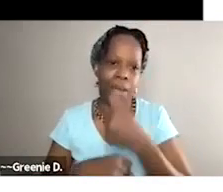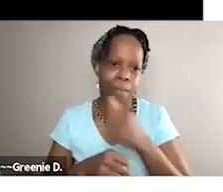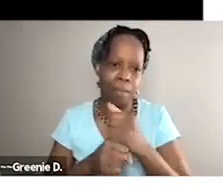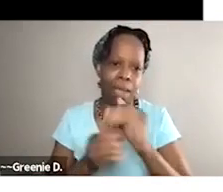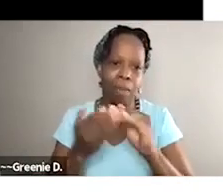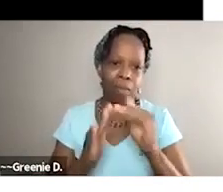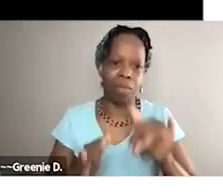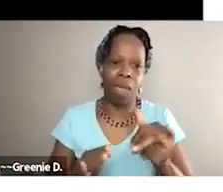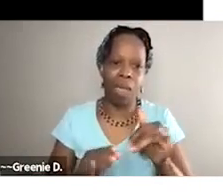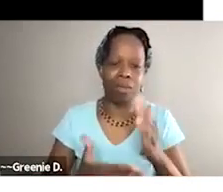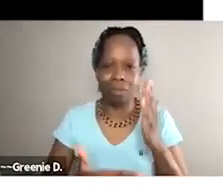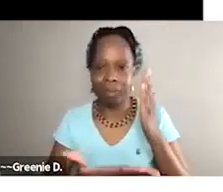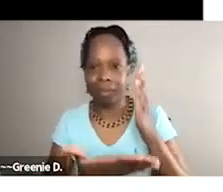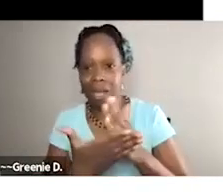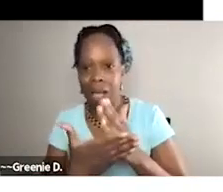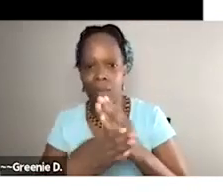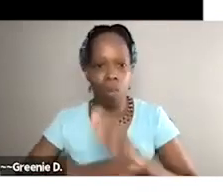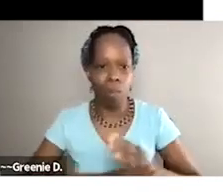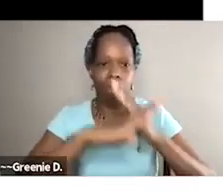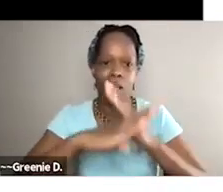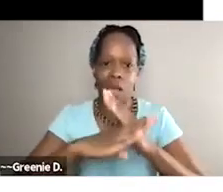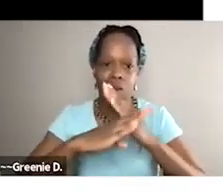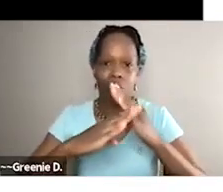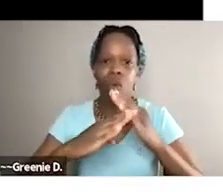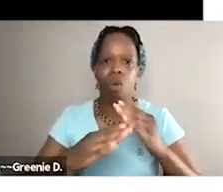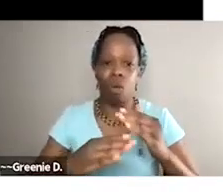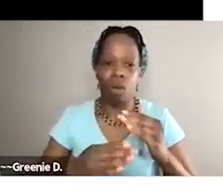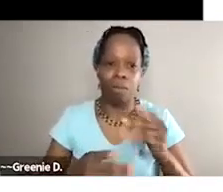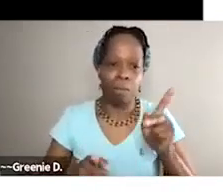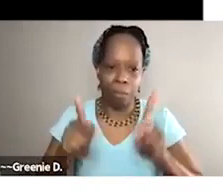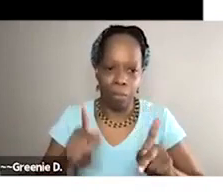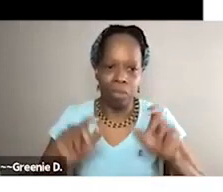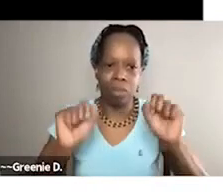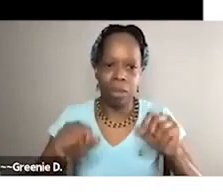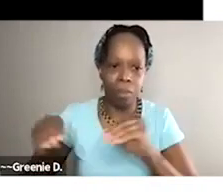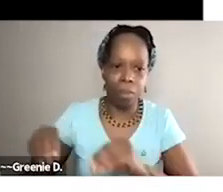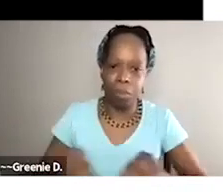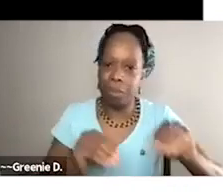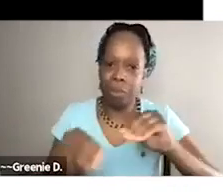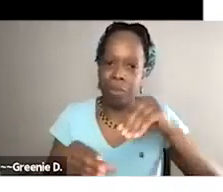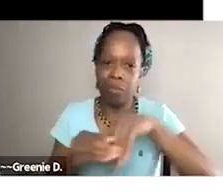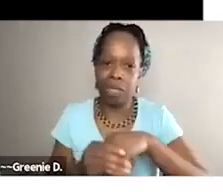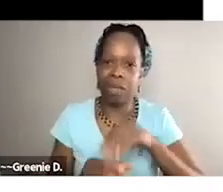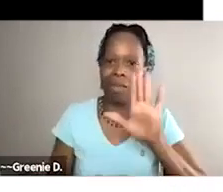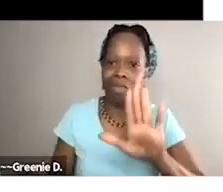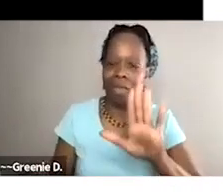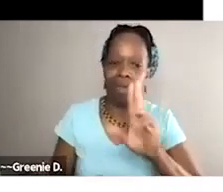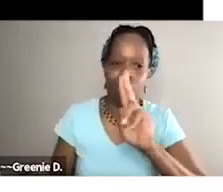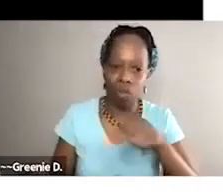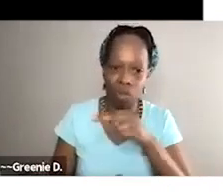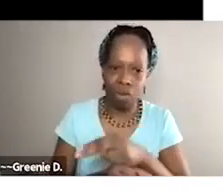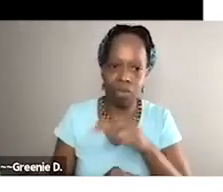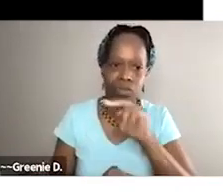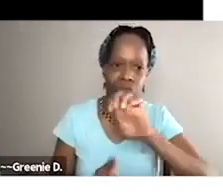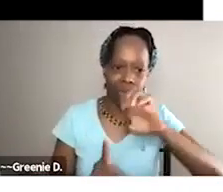their environments. And when we're thinking about accessibility and barriers to accessibility, it's probably